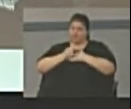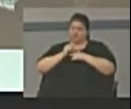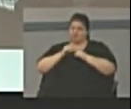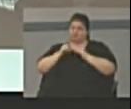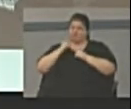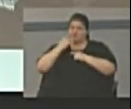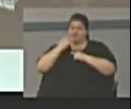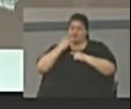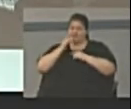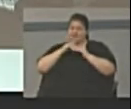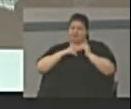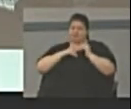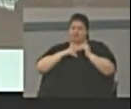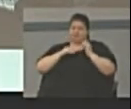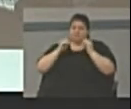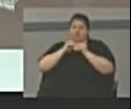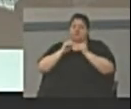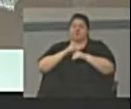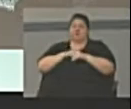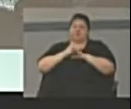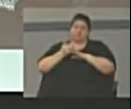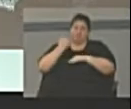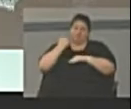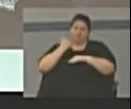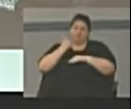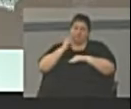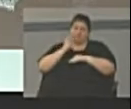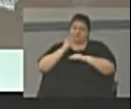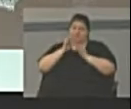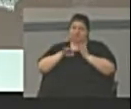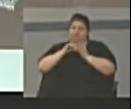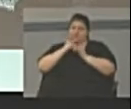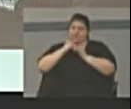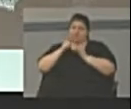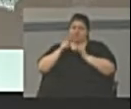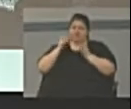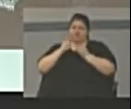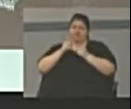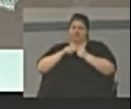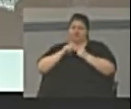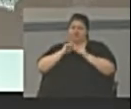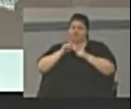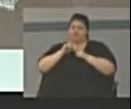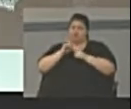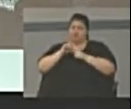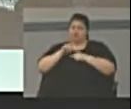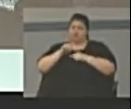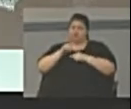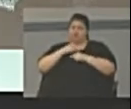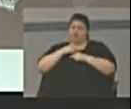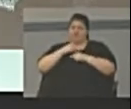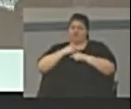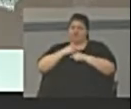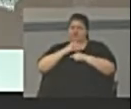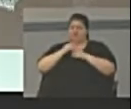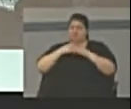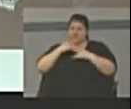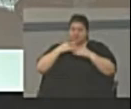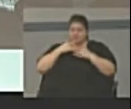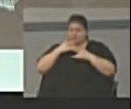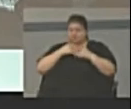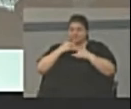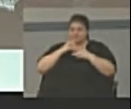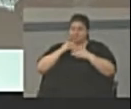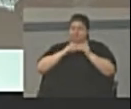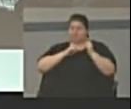more time on your agenda, we would just simply say we're here to answer any questions you might have. And we're anxious, I believe tomorrow night we're going to